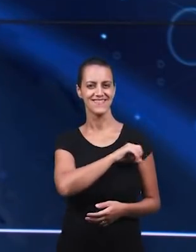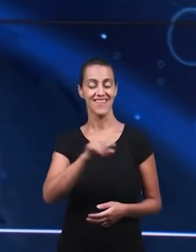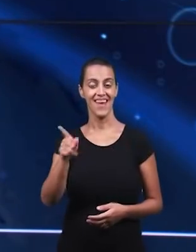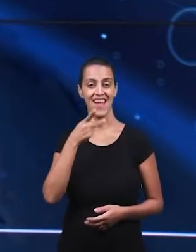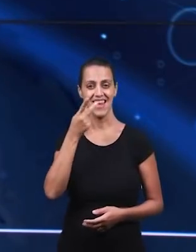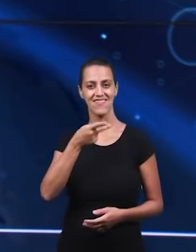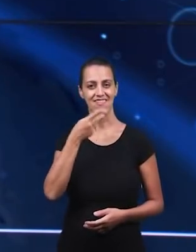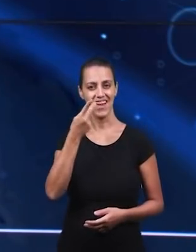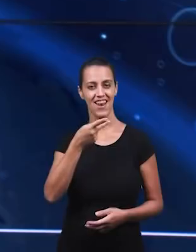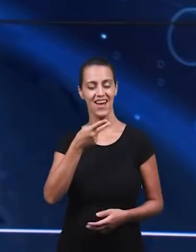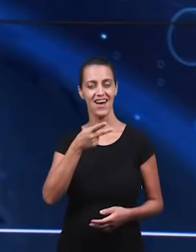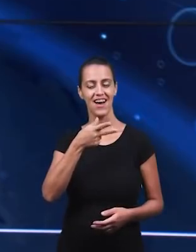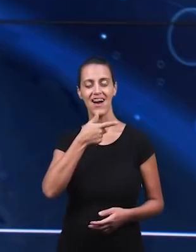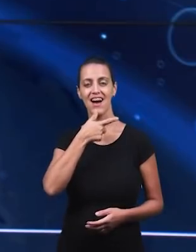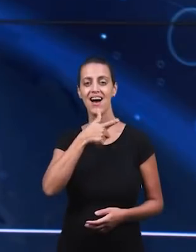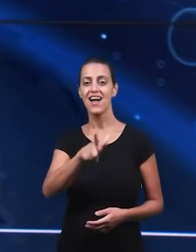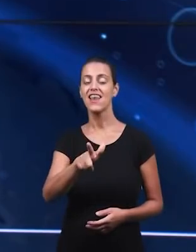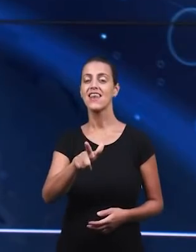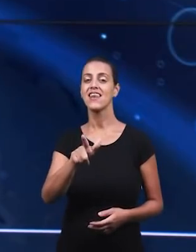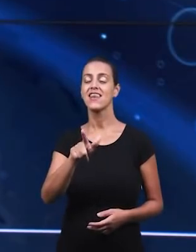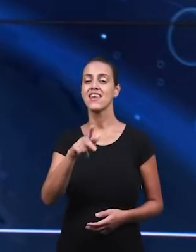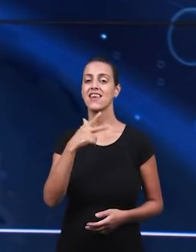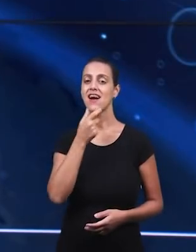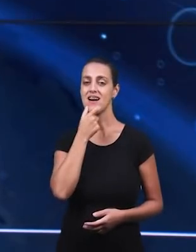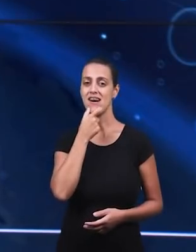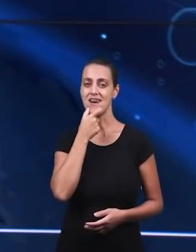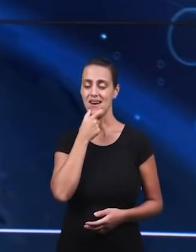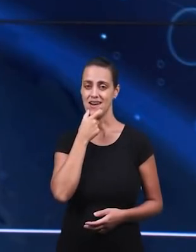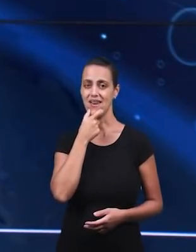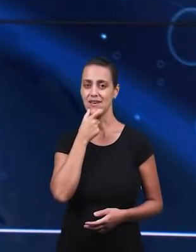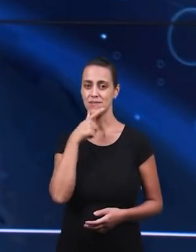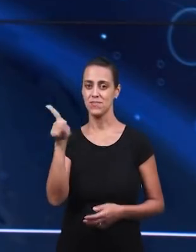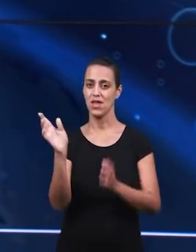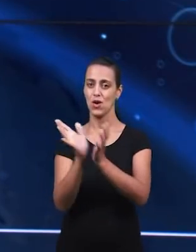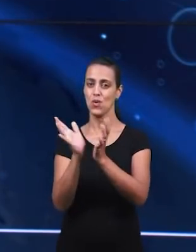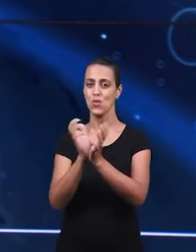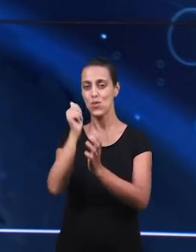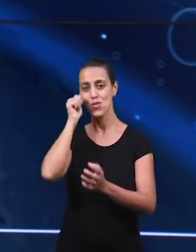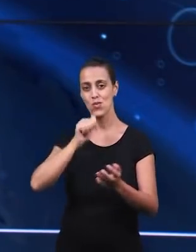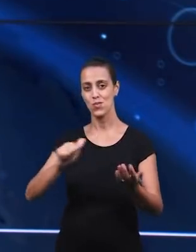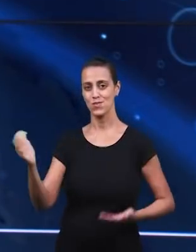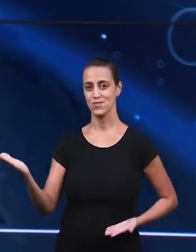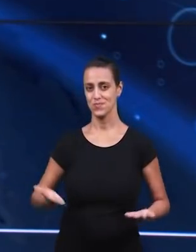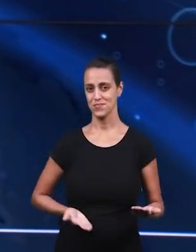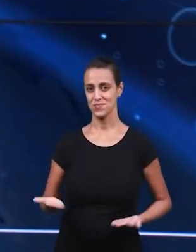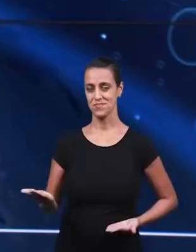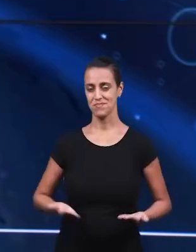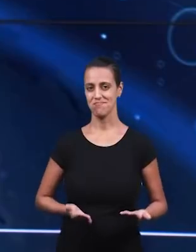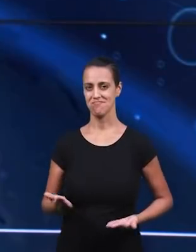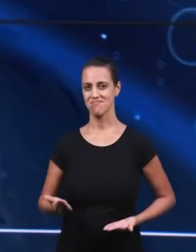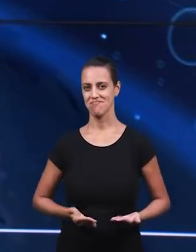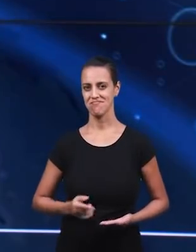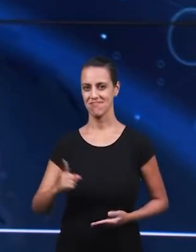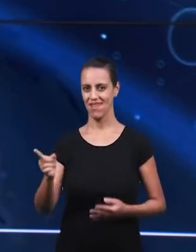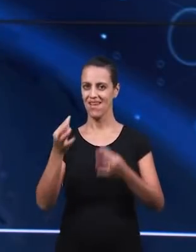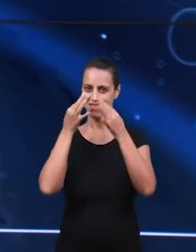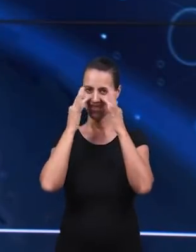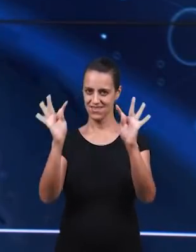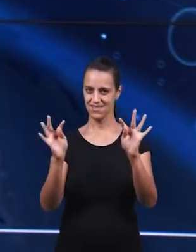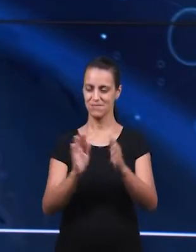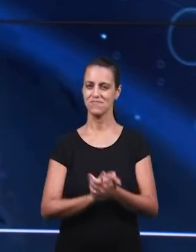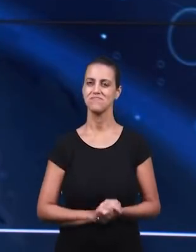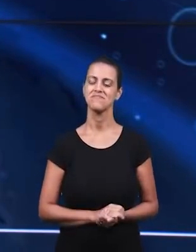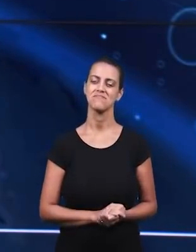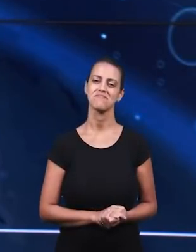Ela pertence à igreja em Vancouver e ela faz parte do grupo de senhoras da igreja de Vancouver e ela vai nos dar agora um próximo testemunho.